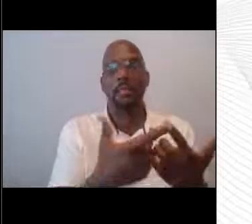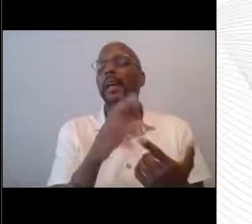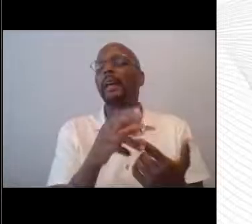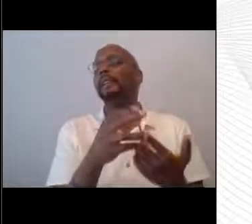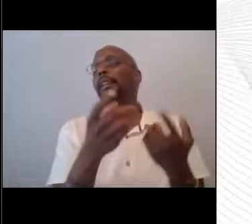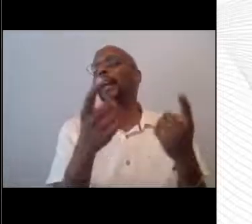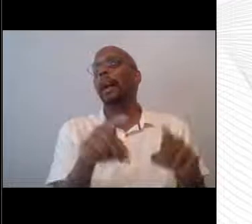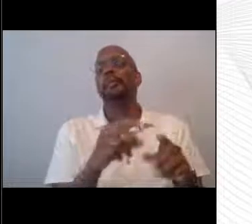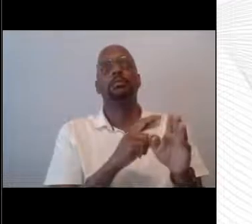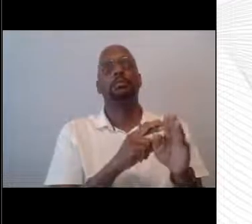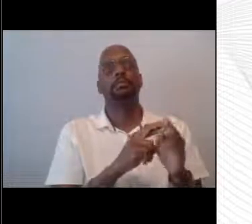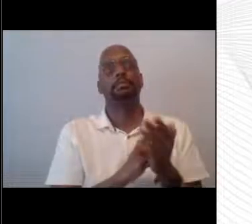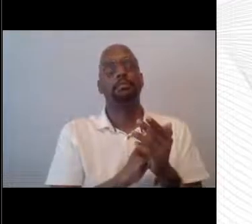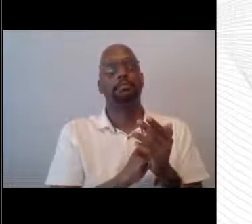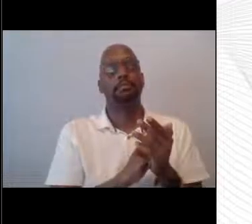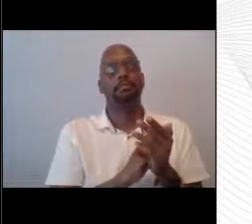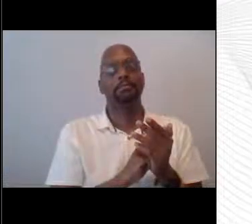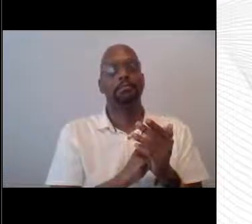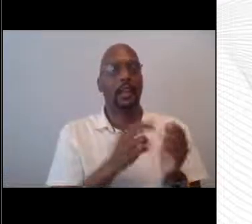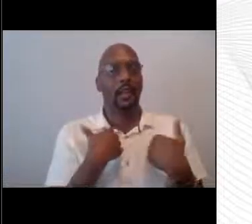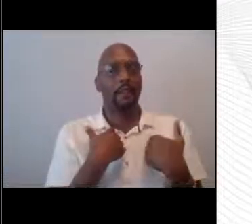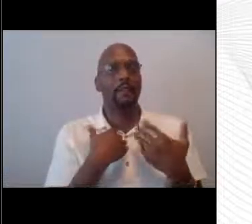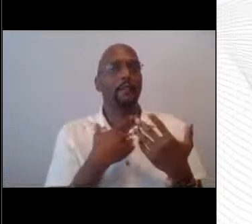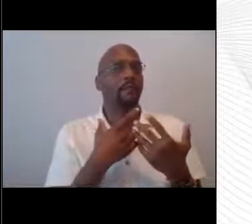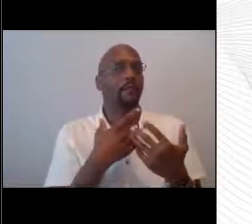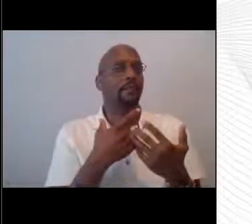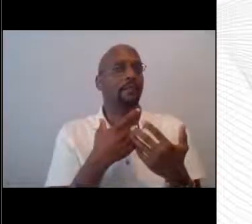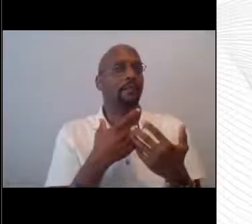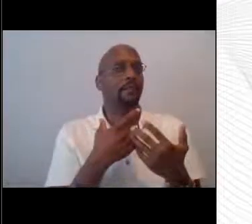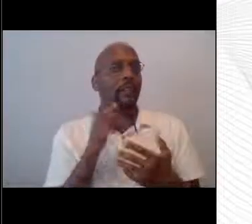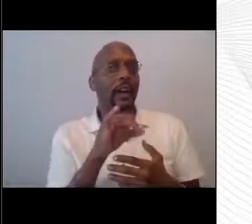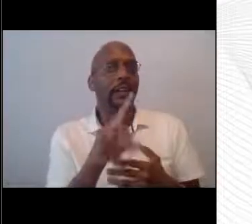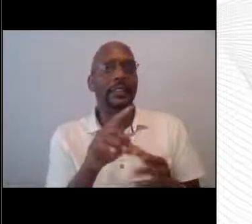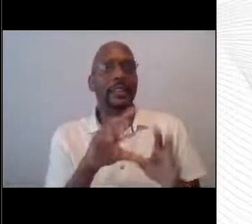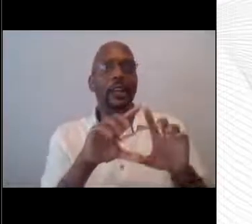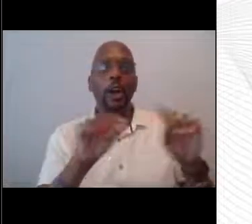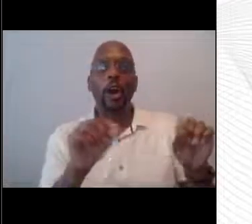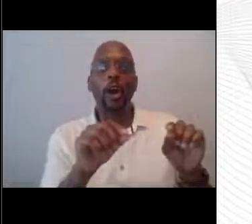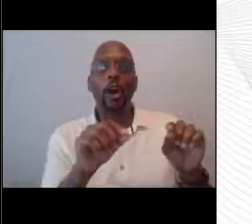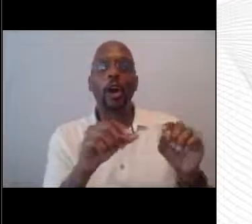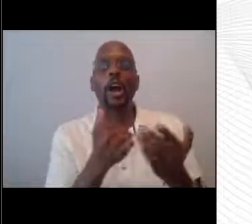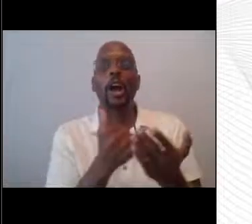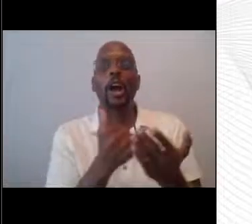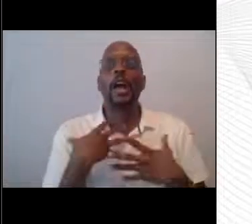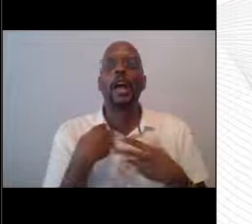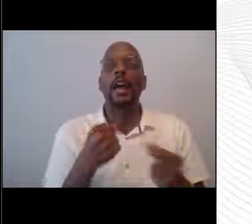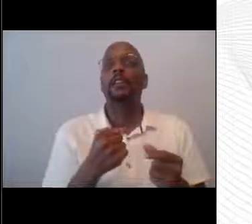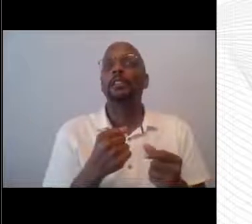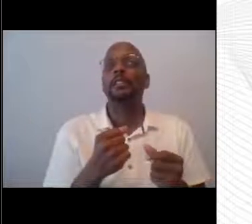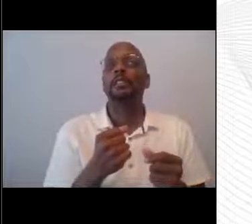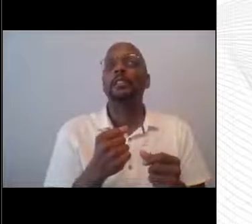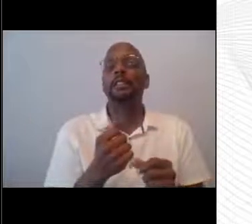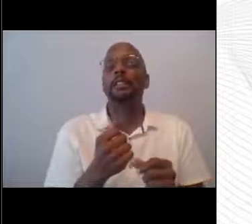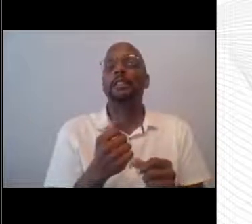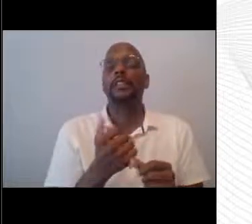people receiving California identification cards, health and vaccination services, housing